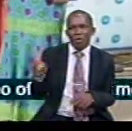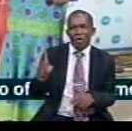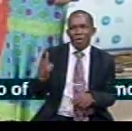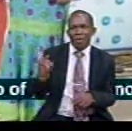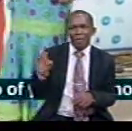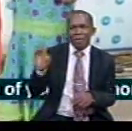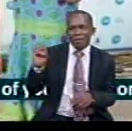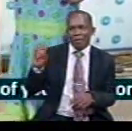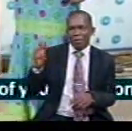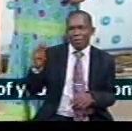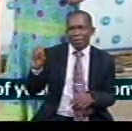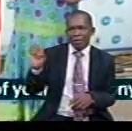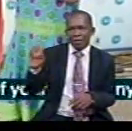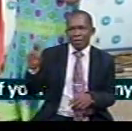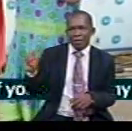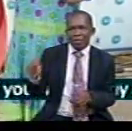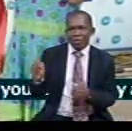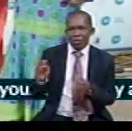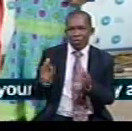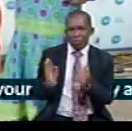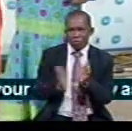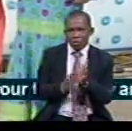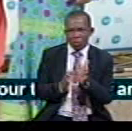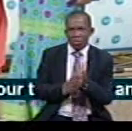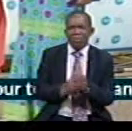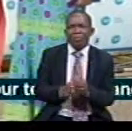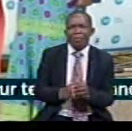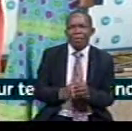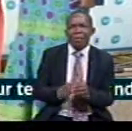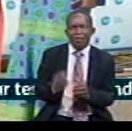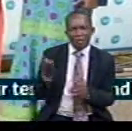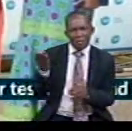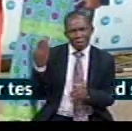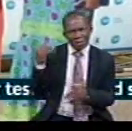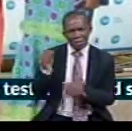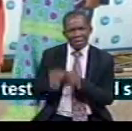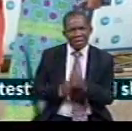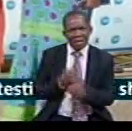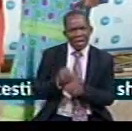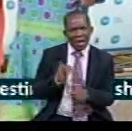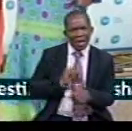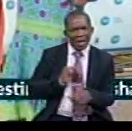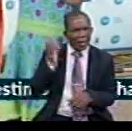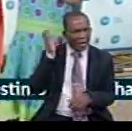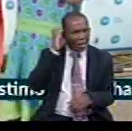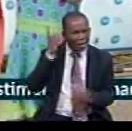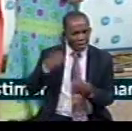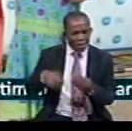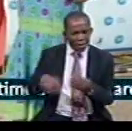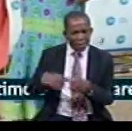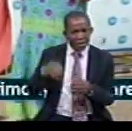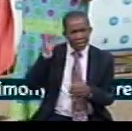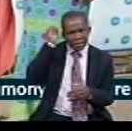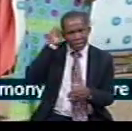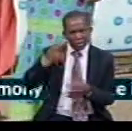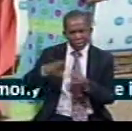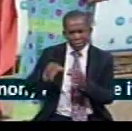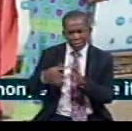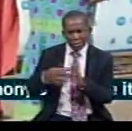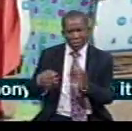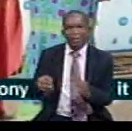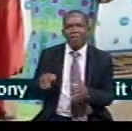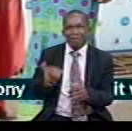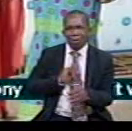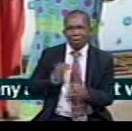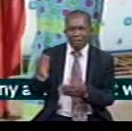Somewhere last year, I heard of a story and visited him myself. There was an occasion I picked him to church, and he even